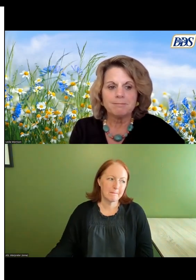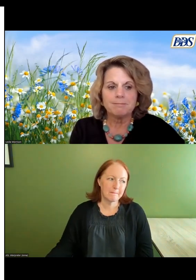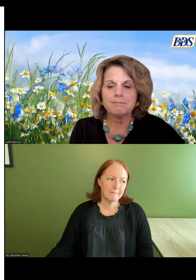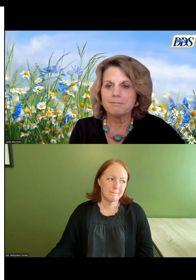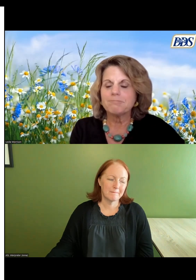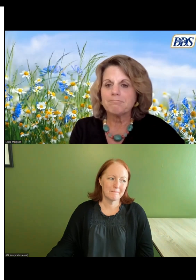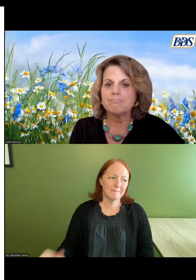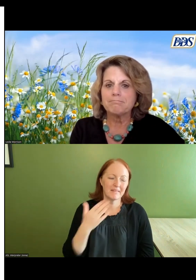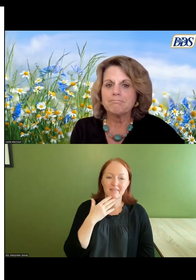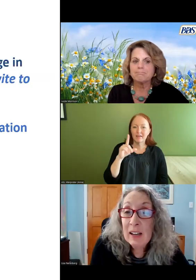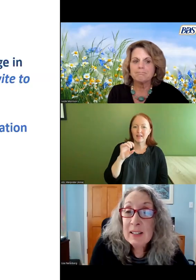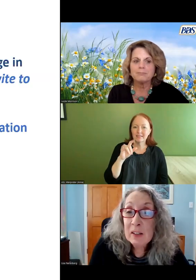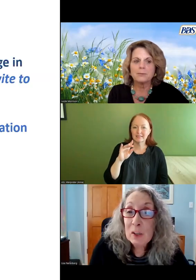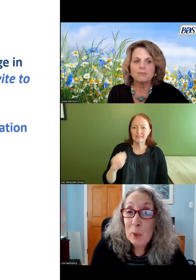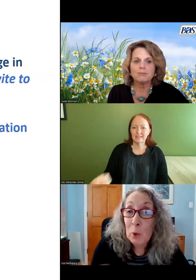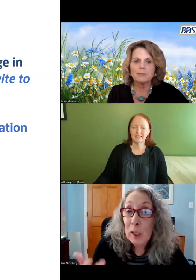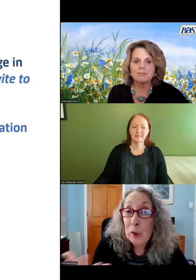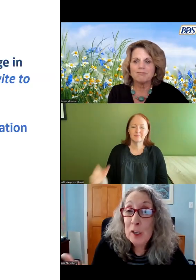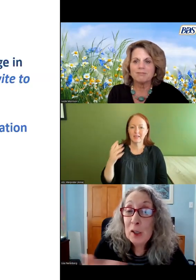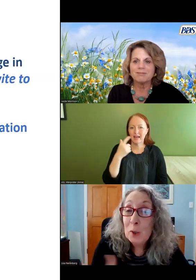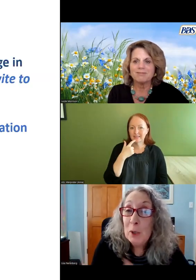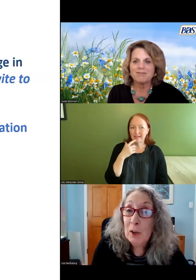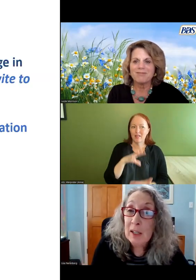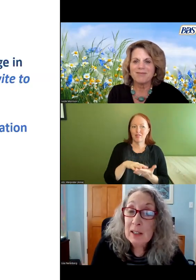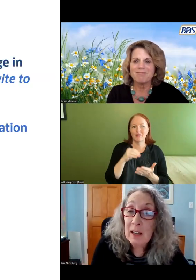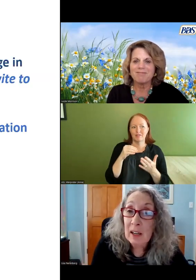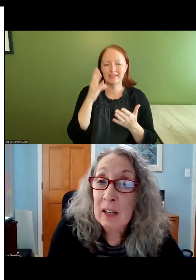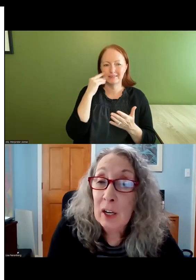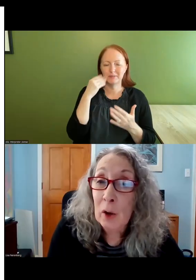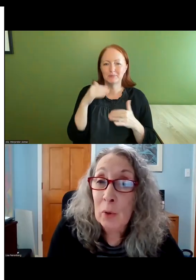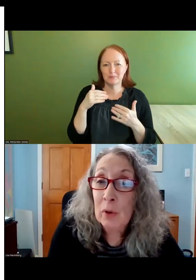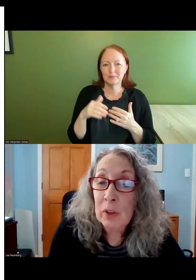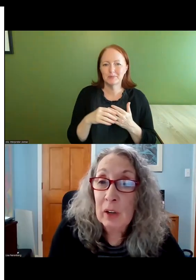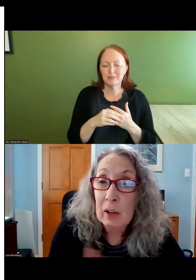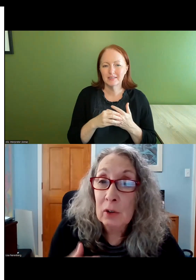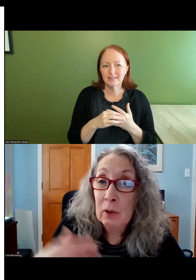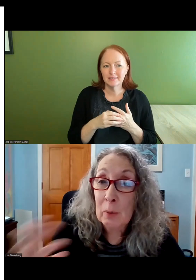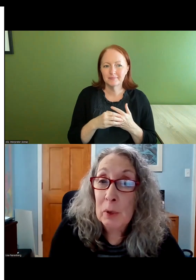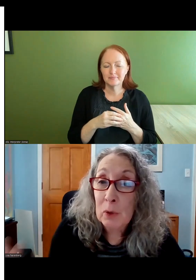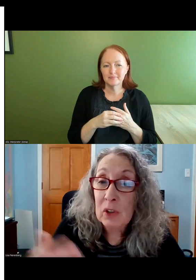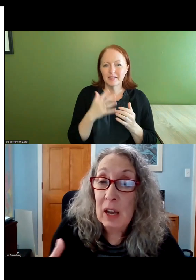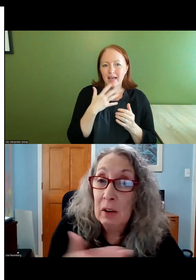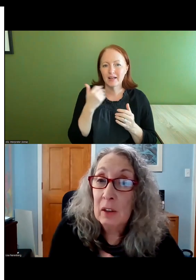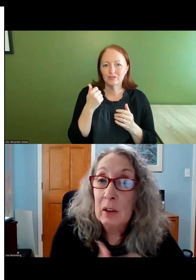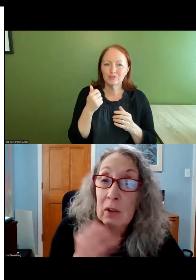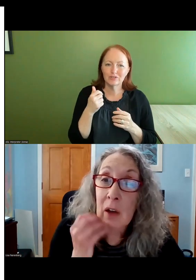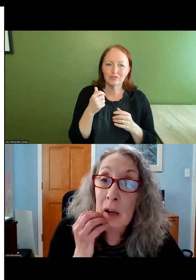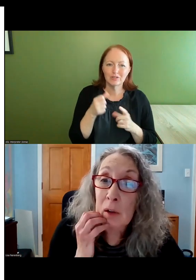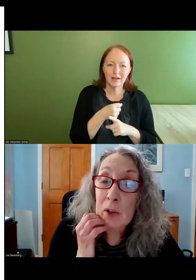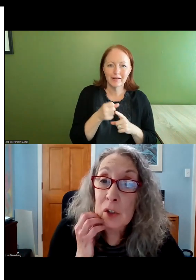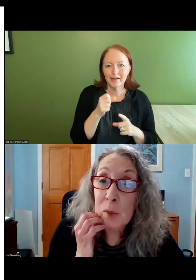Great, thanks, Leslie. I said this has been a real learning experience. You know, the elder abuse and